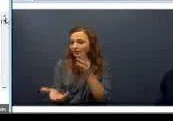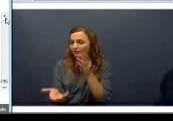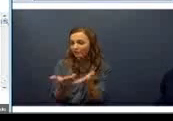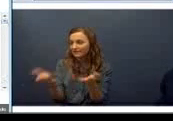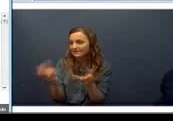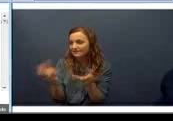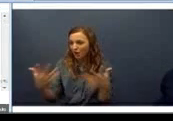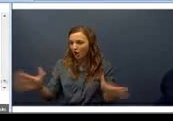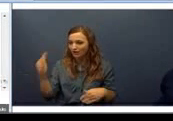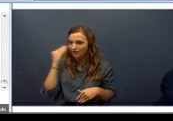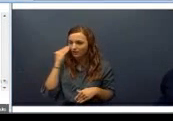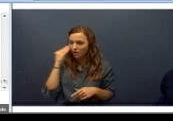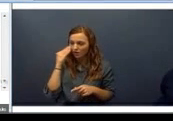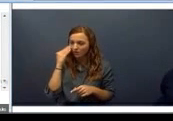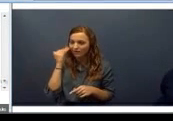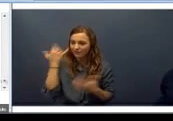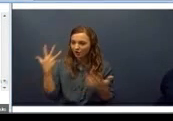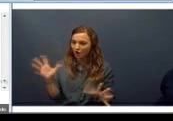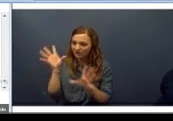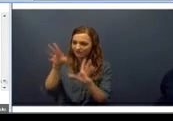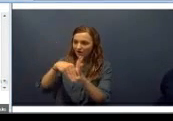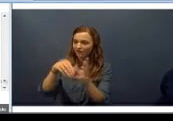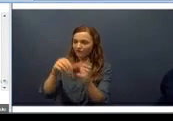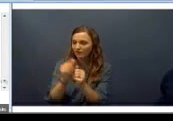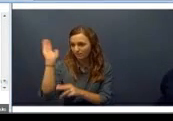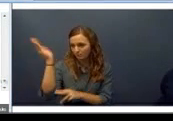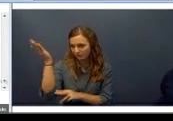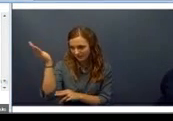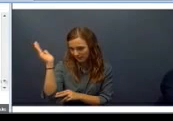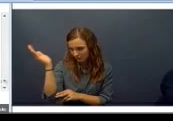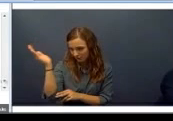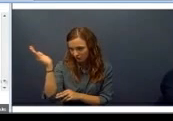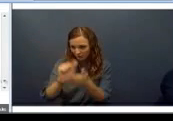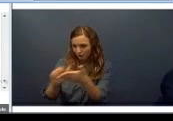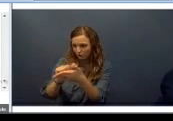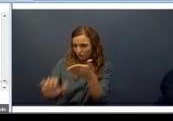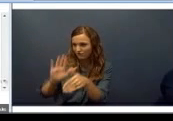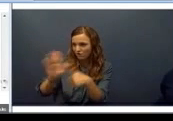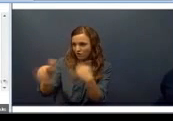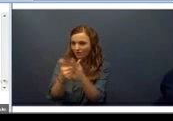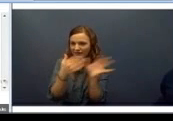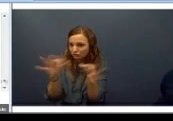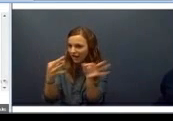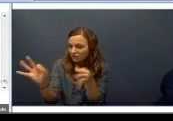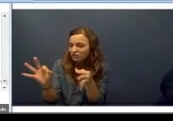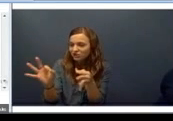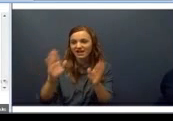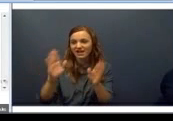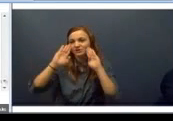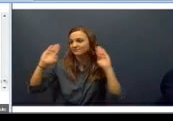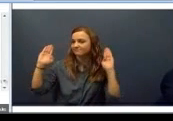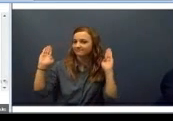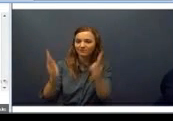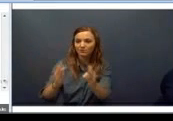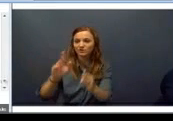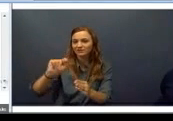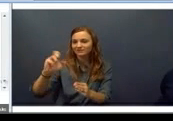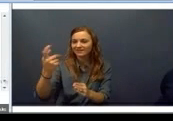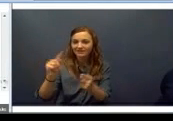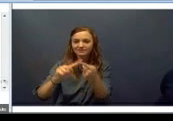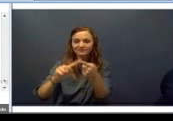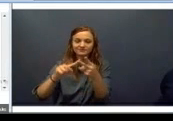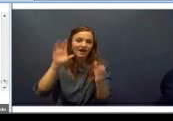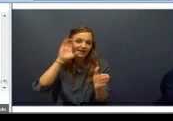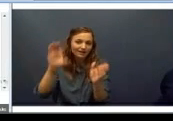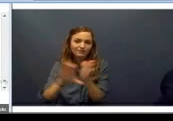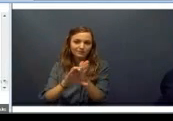remove logos and other things that people probably know about us if they're already attending one of our presentations, and remove all the distracting stuff and